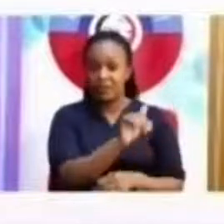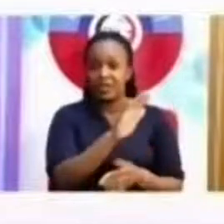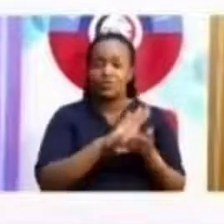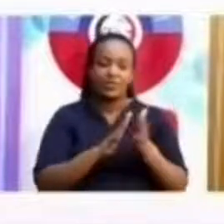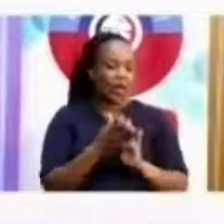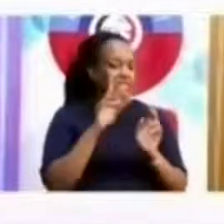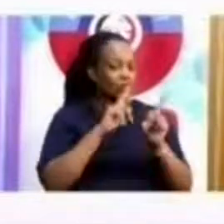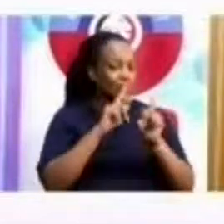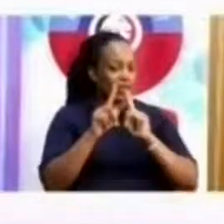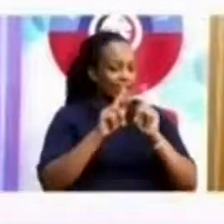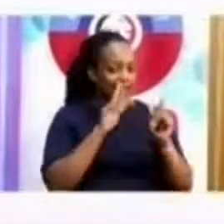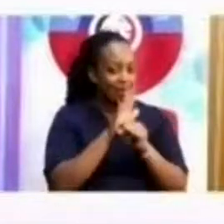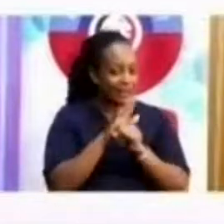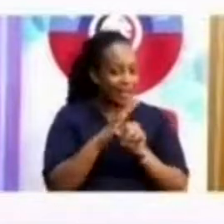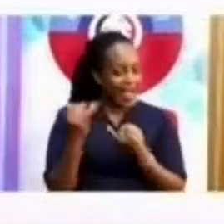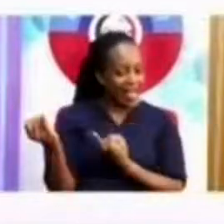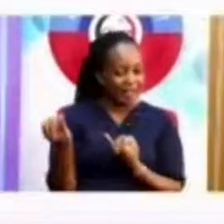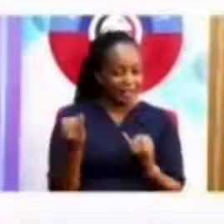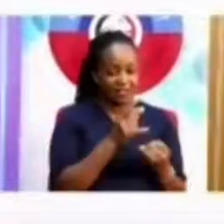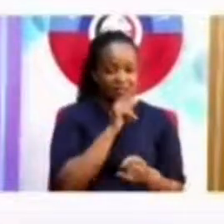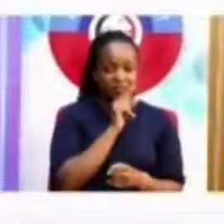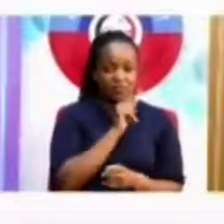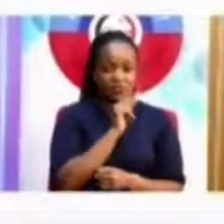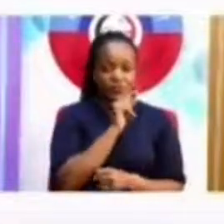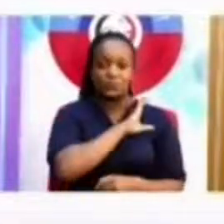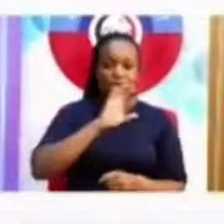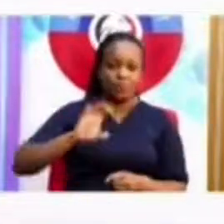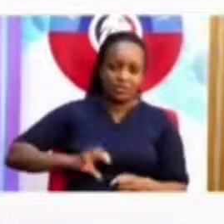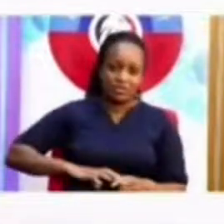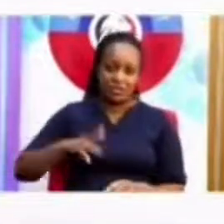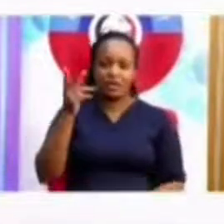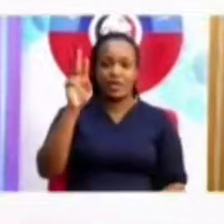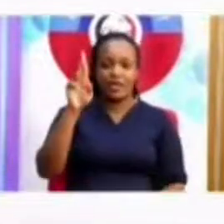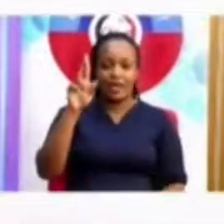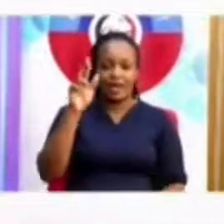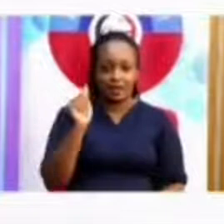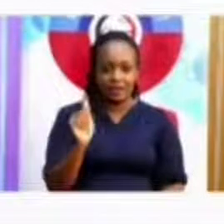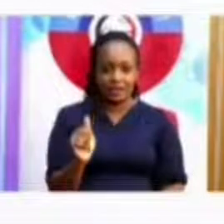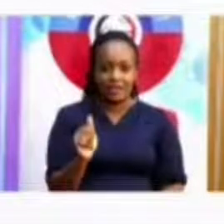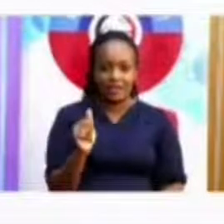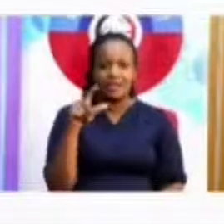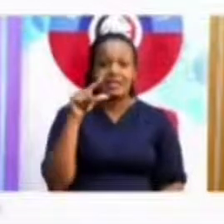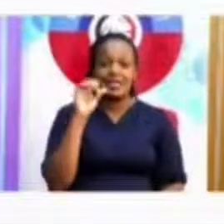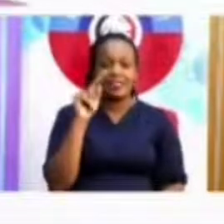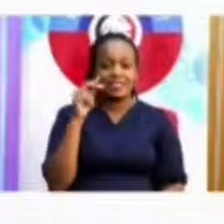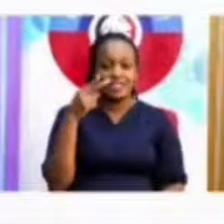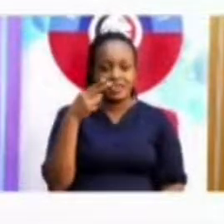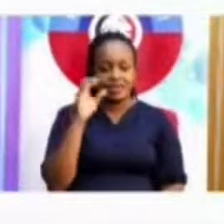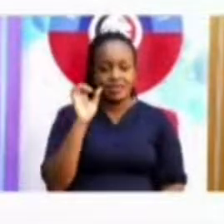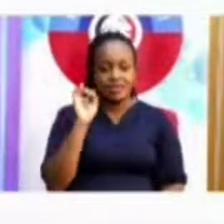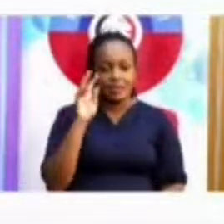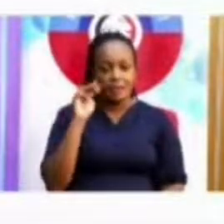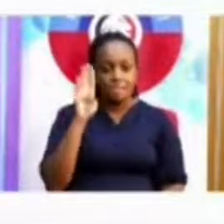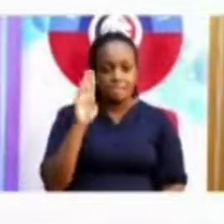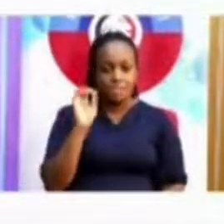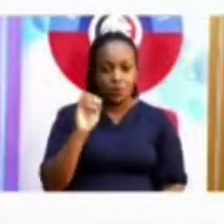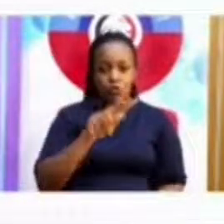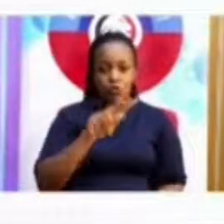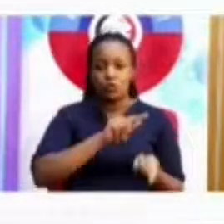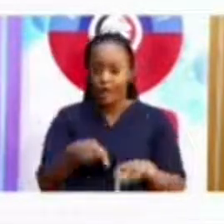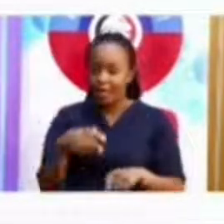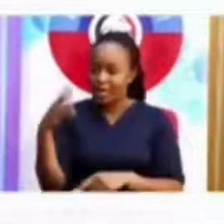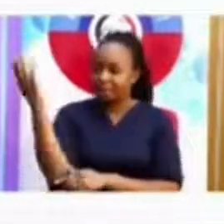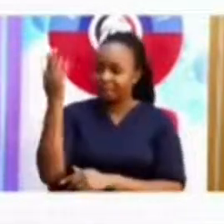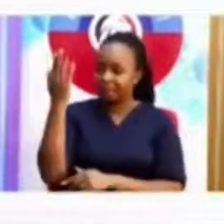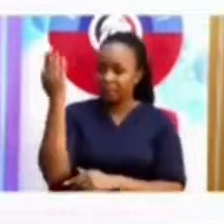me now invite you, Bwana Commissioner General of the Kenya Revenue Authority, Mr. Gideon Boro, to come and give us your presentations on what Kenya's